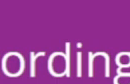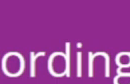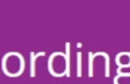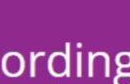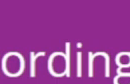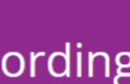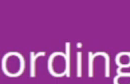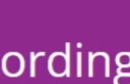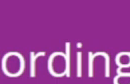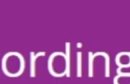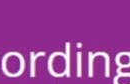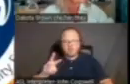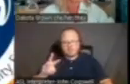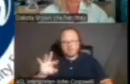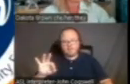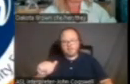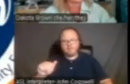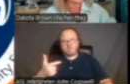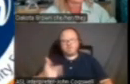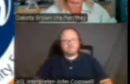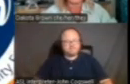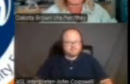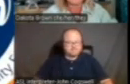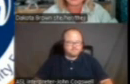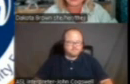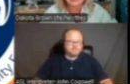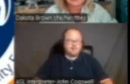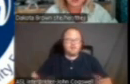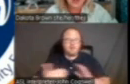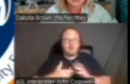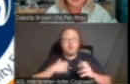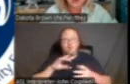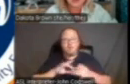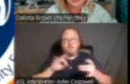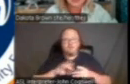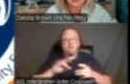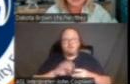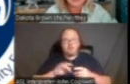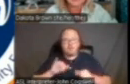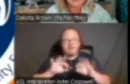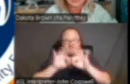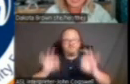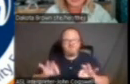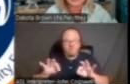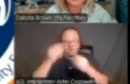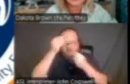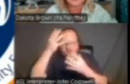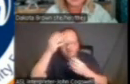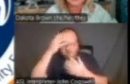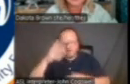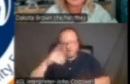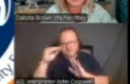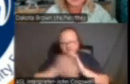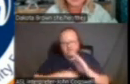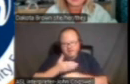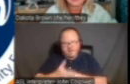easy. I like that. Once again, I do want to mention the demographic form. If you can fill it out after